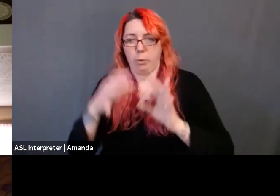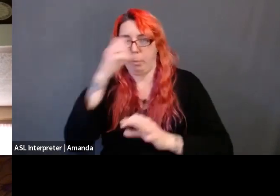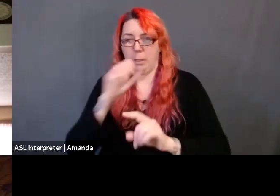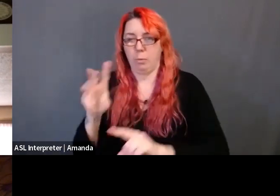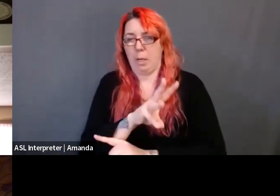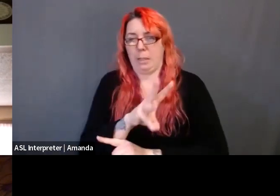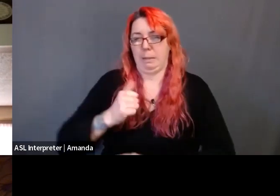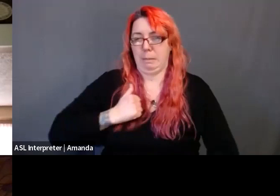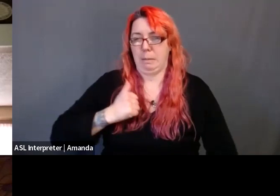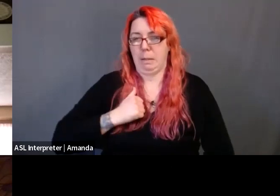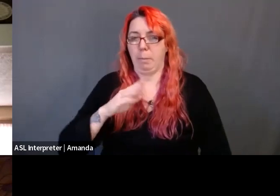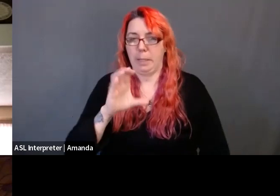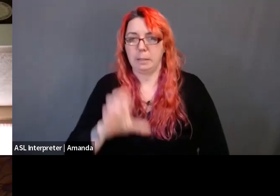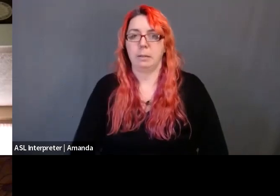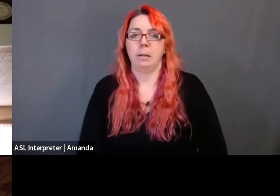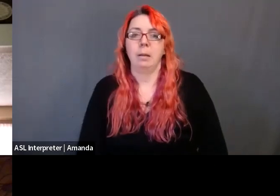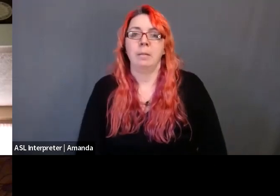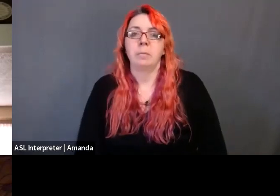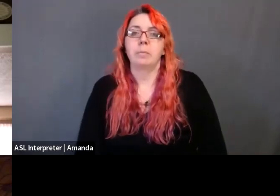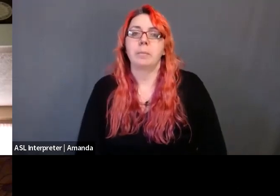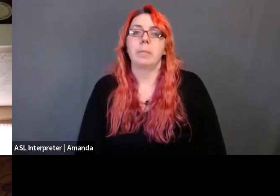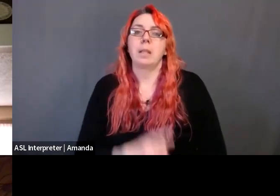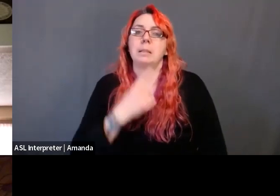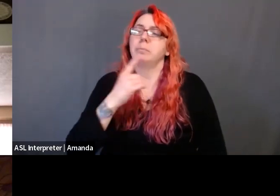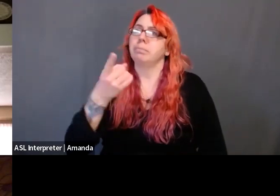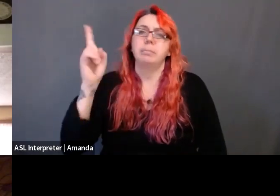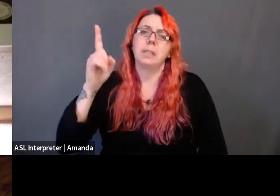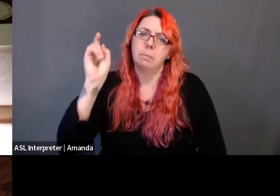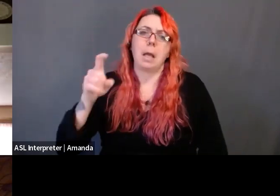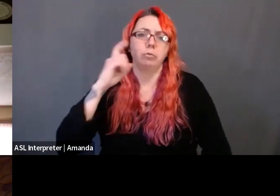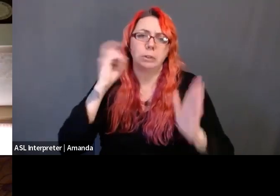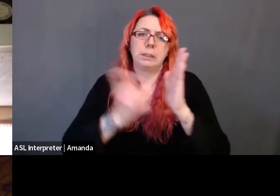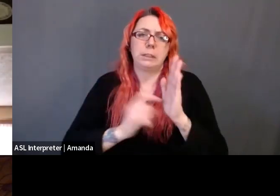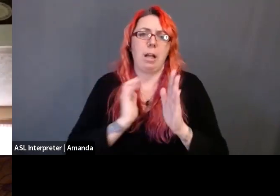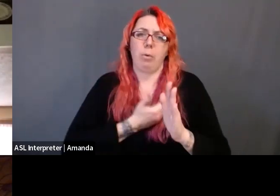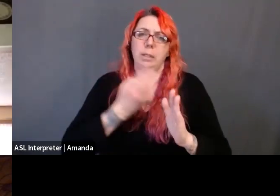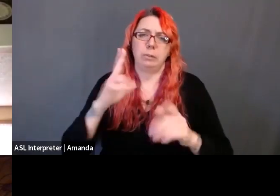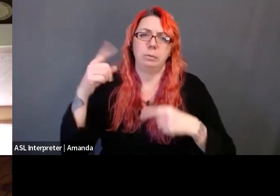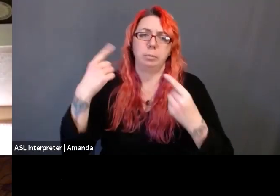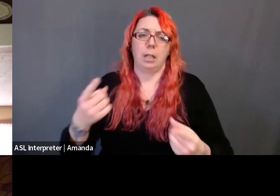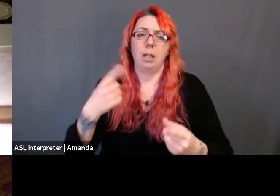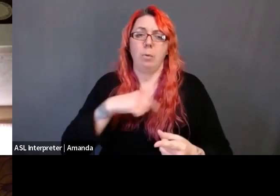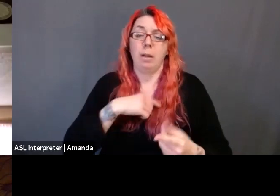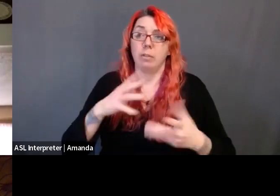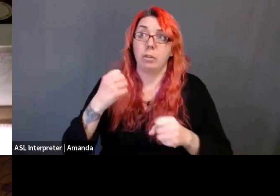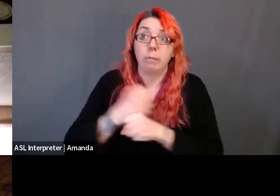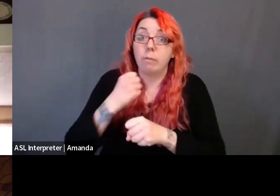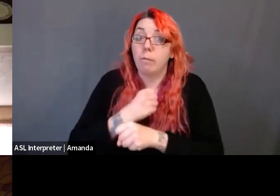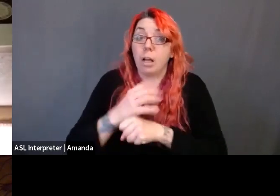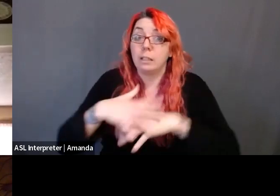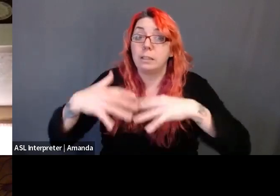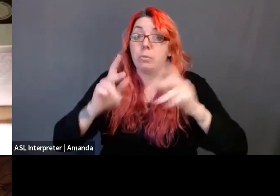of Indigenous people around the globe. We fought with them during the wars, all the wars, and helped to establish Canada.